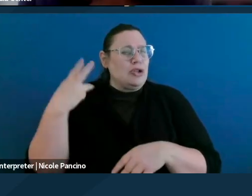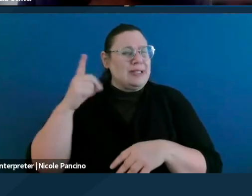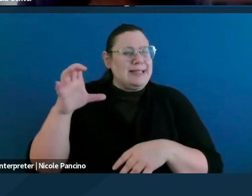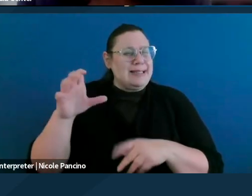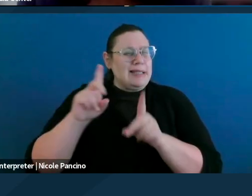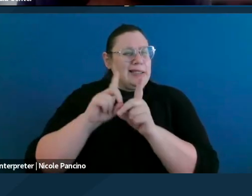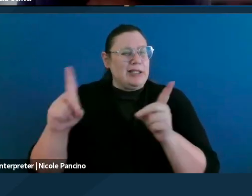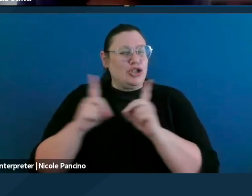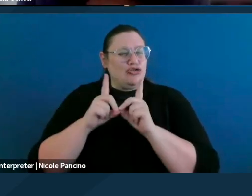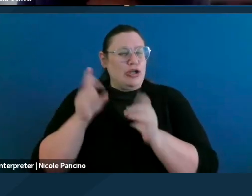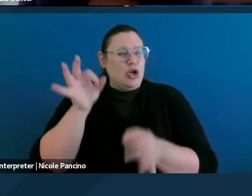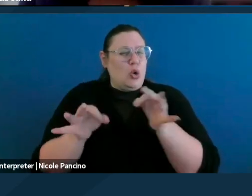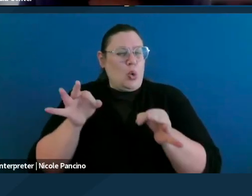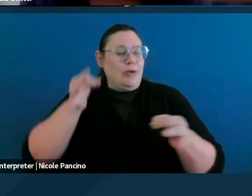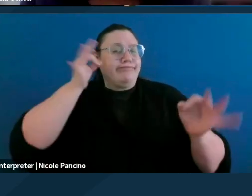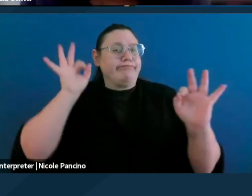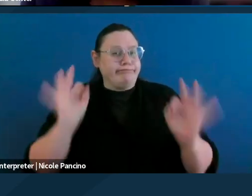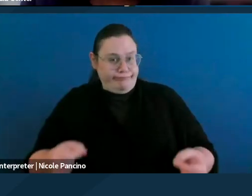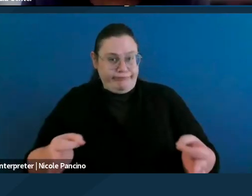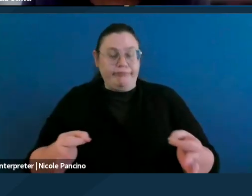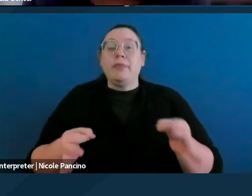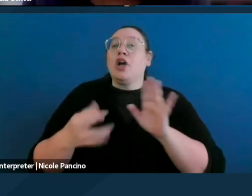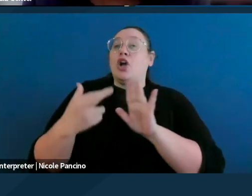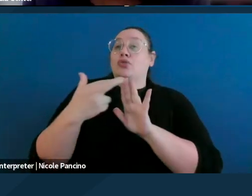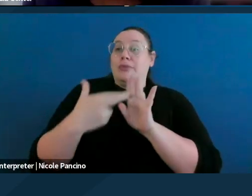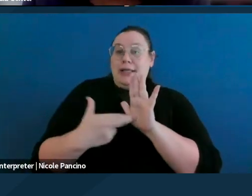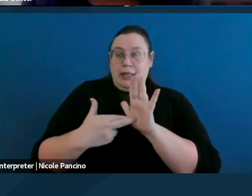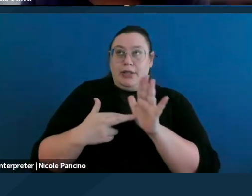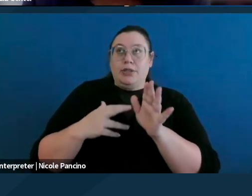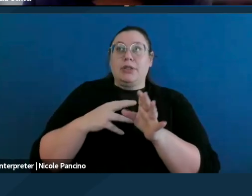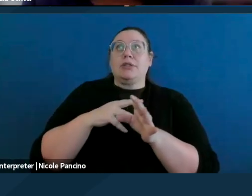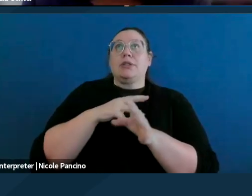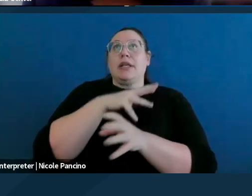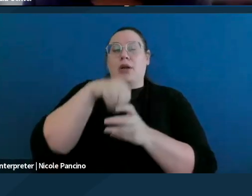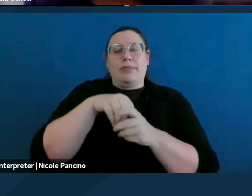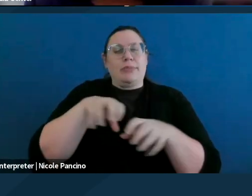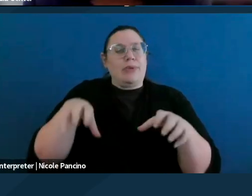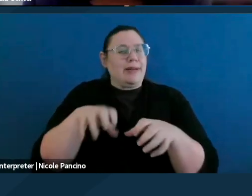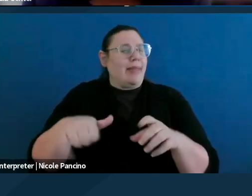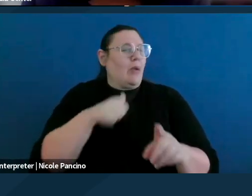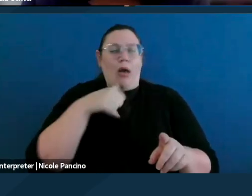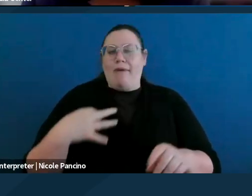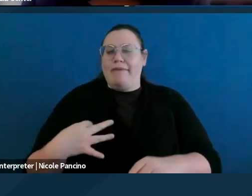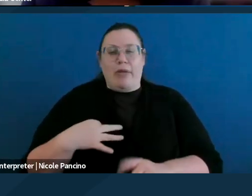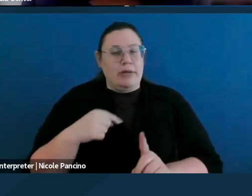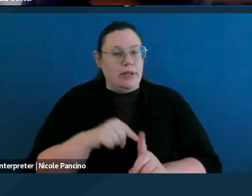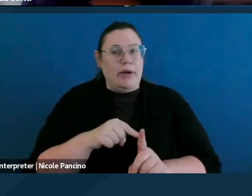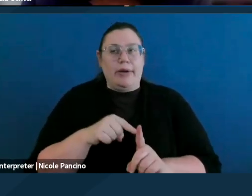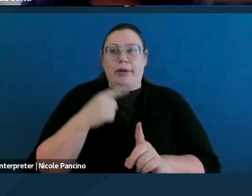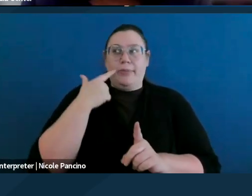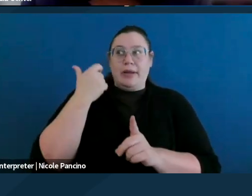that um, the regulations encompassed practices that weren't voluntary because the